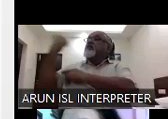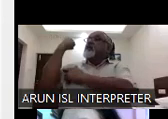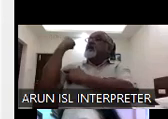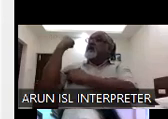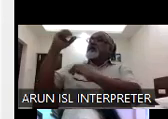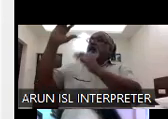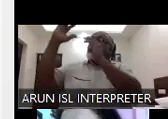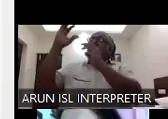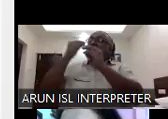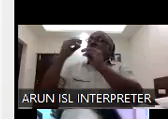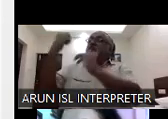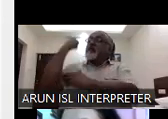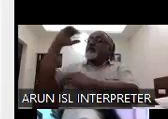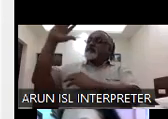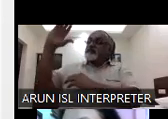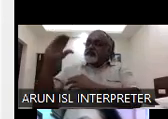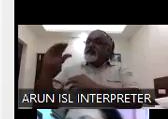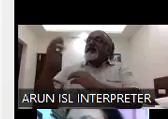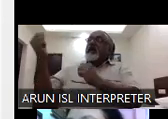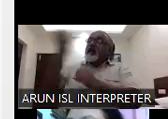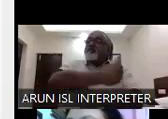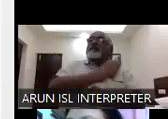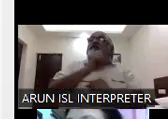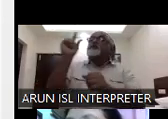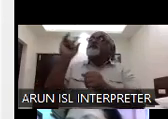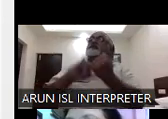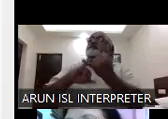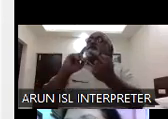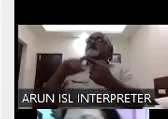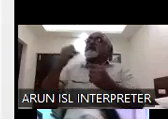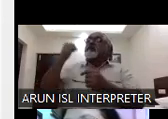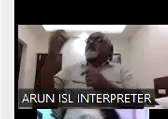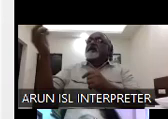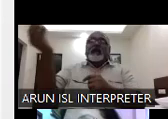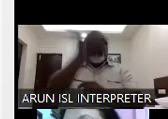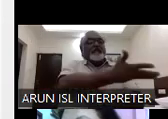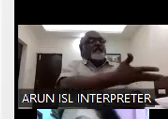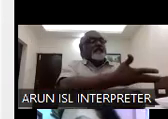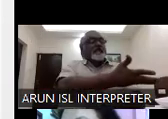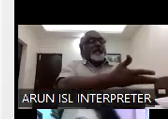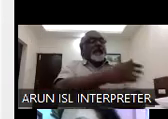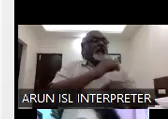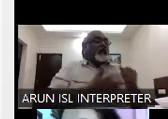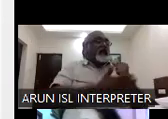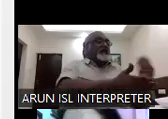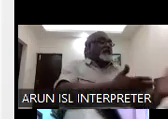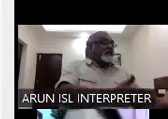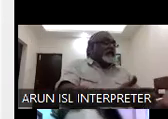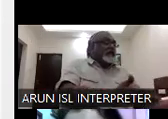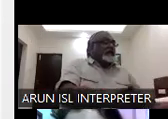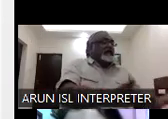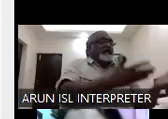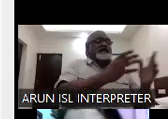their power and understand them and things like that. I'll just give you a quick example of, we were working in Dharavi, which